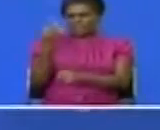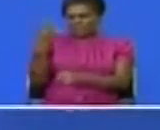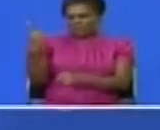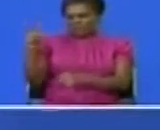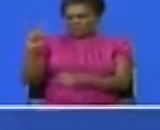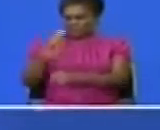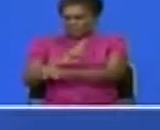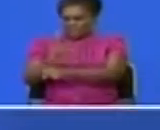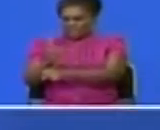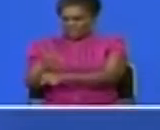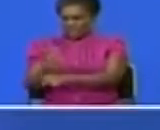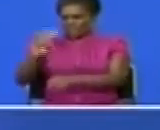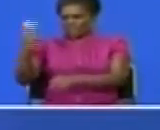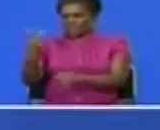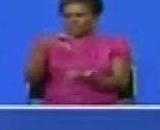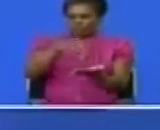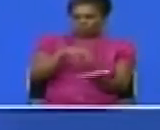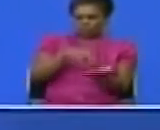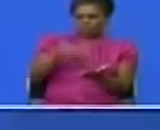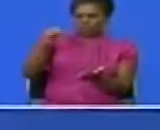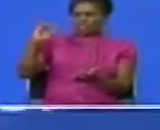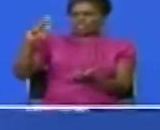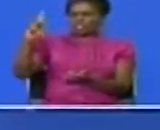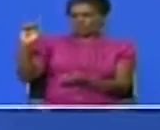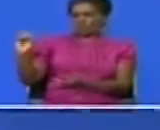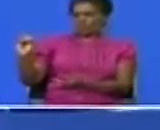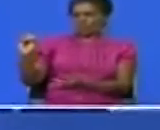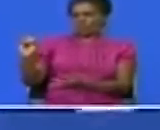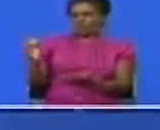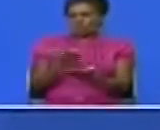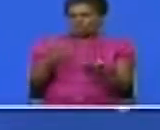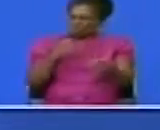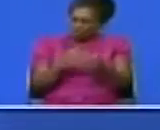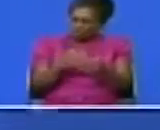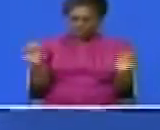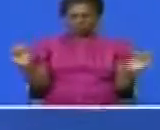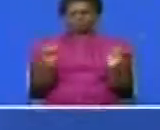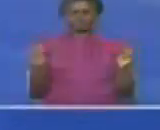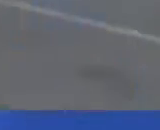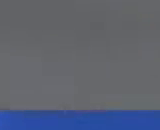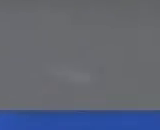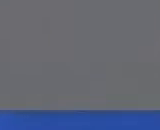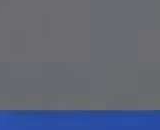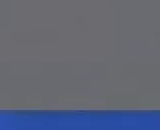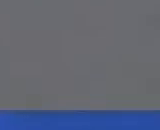1:25.351 with second place teammate Nico Rosberg nowhere near his time.